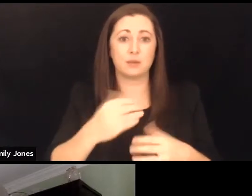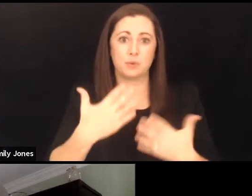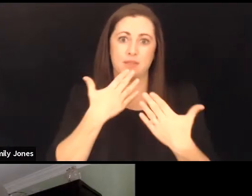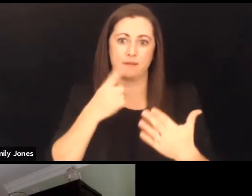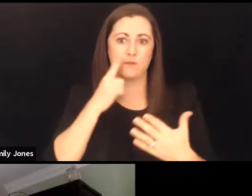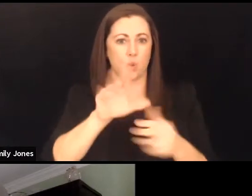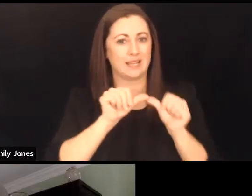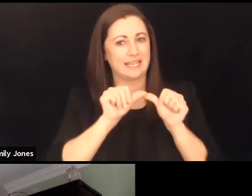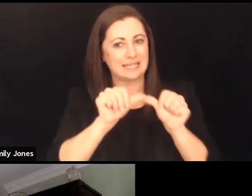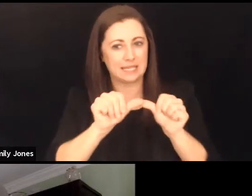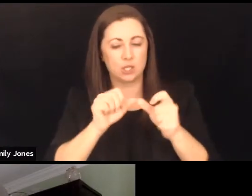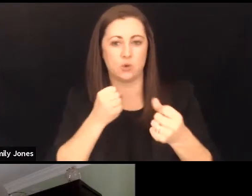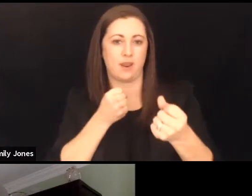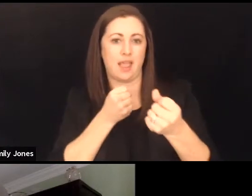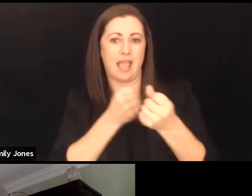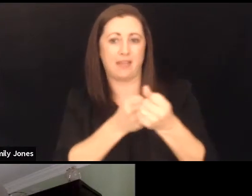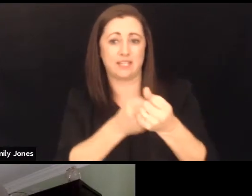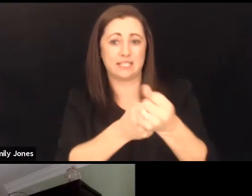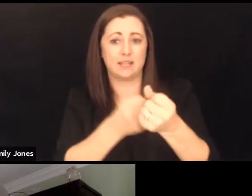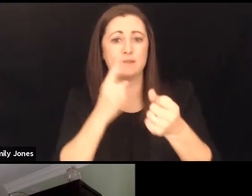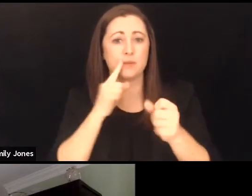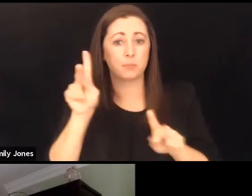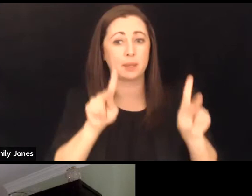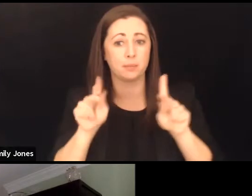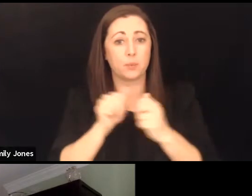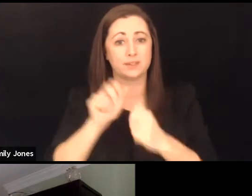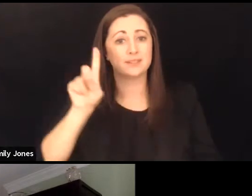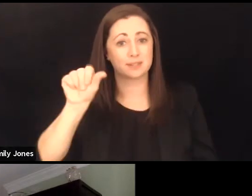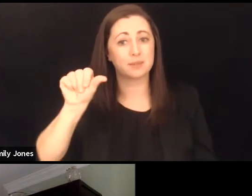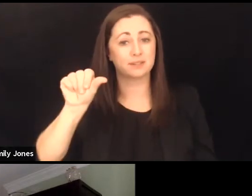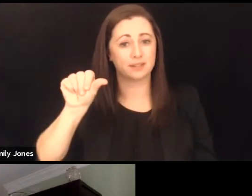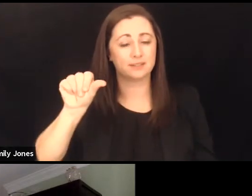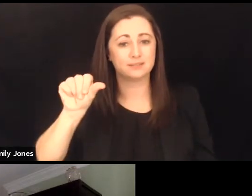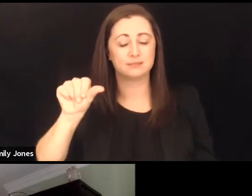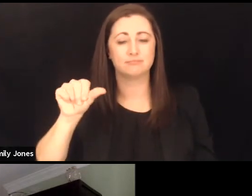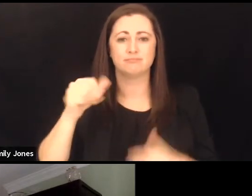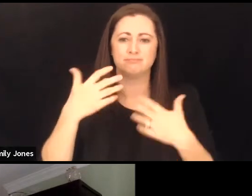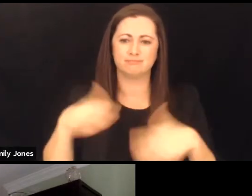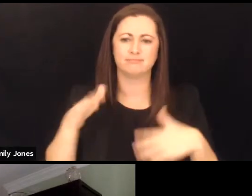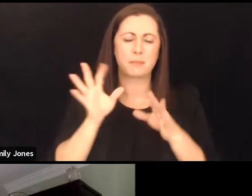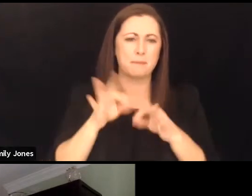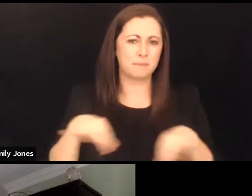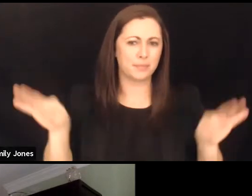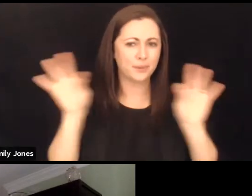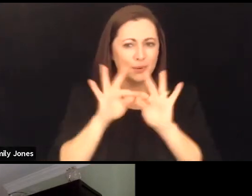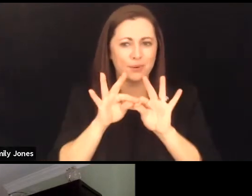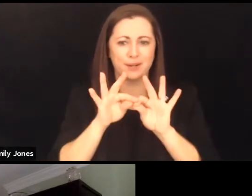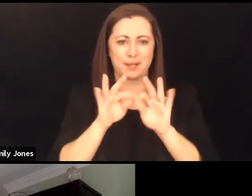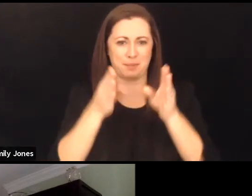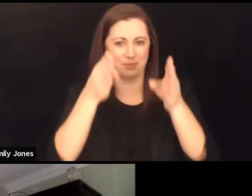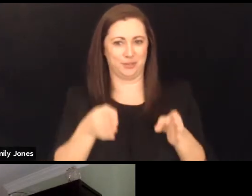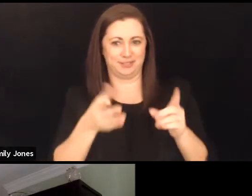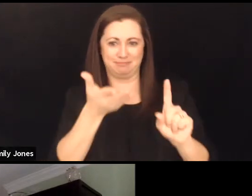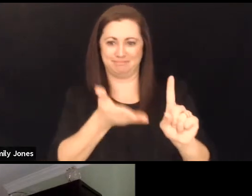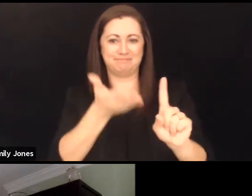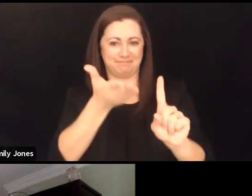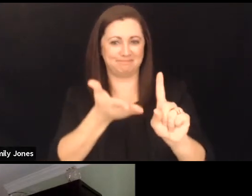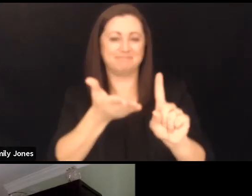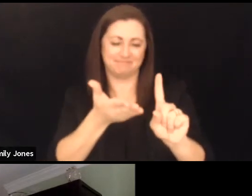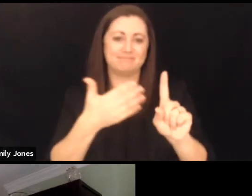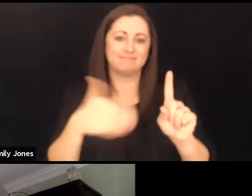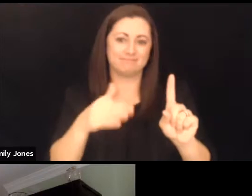continued advocacy for individuals with disabilities, and what an important person you are and what